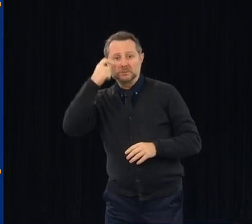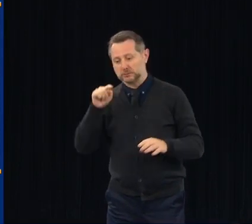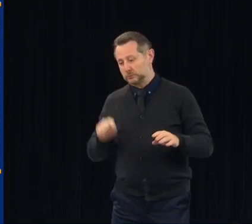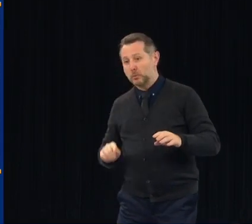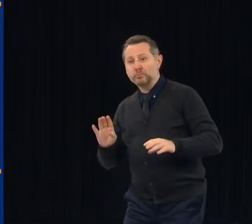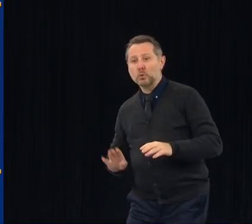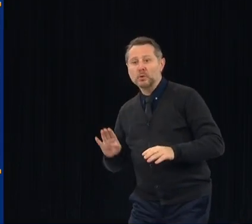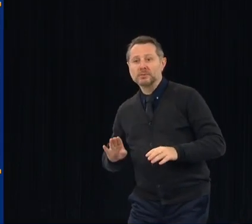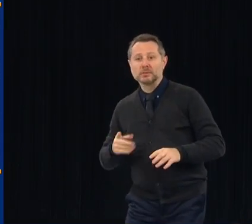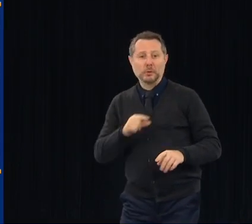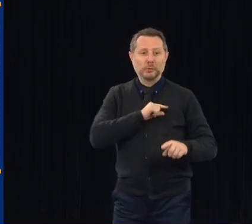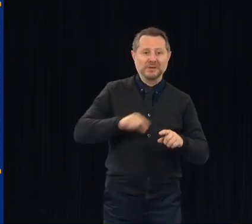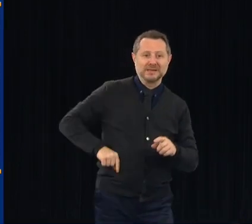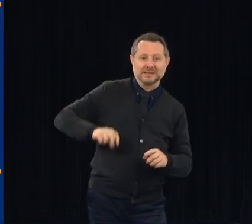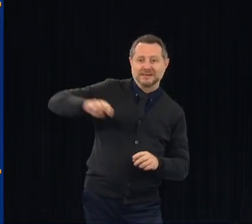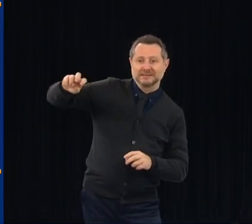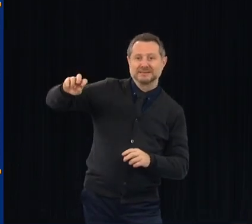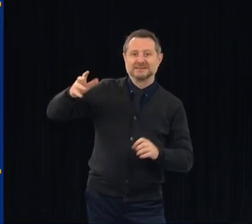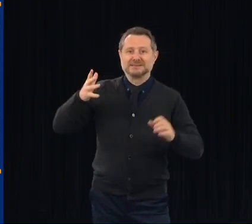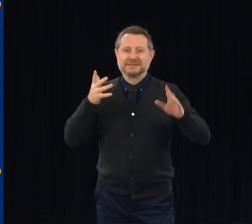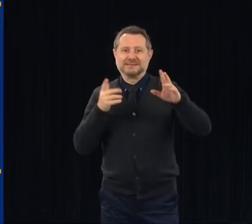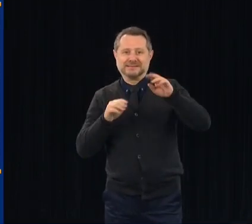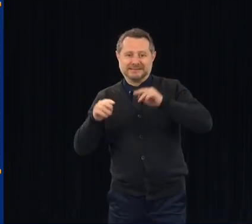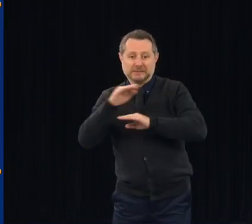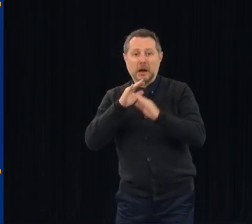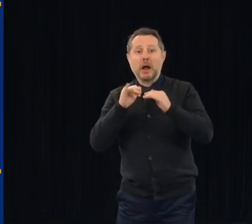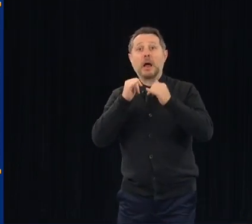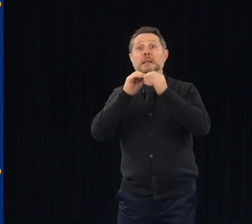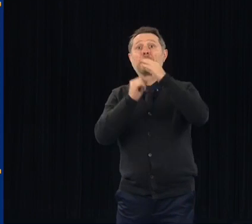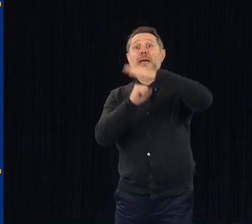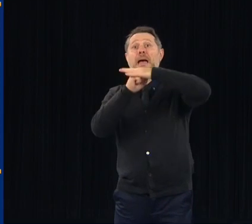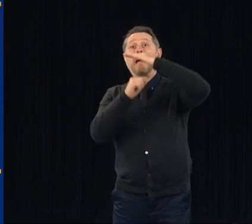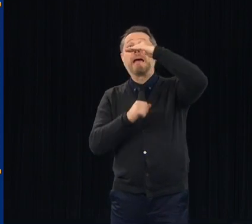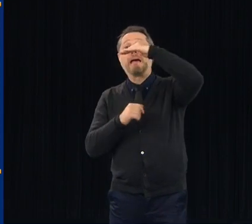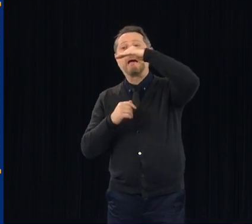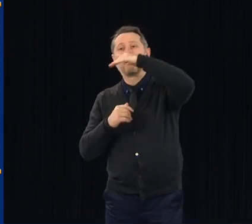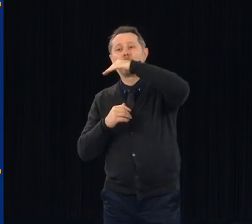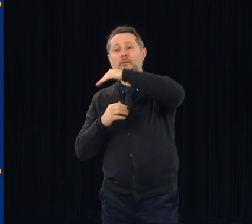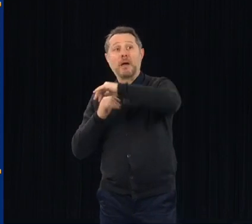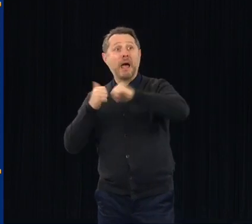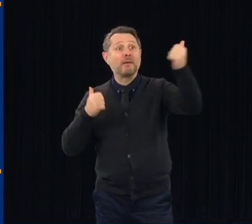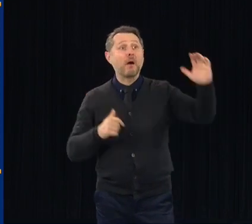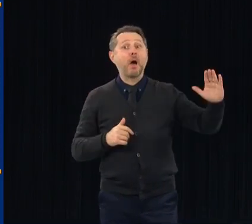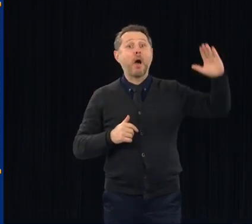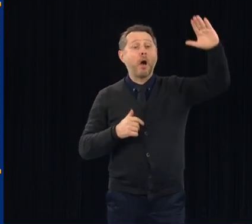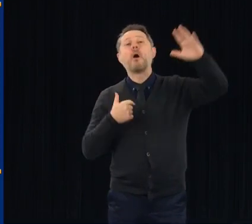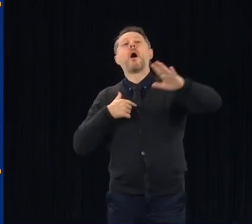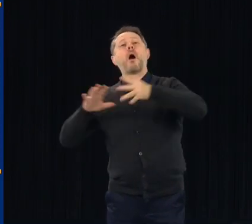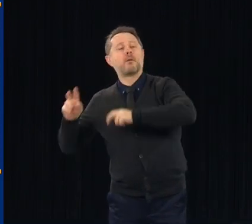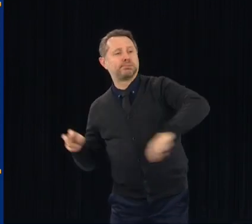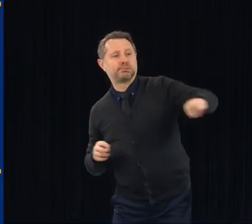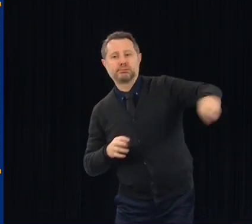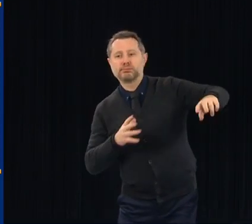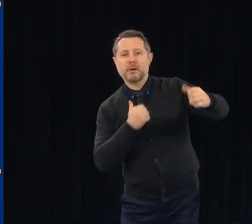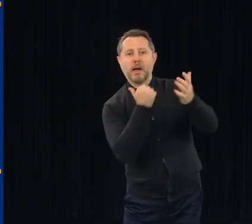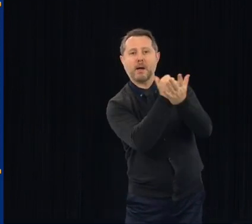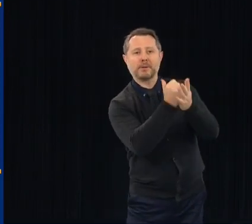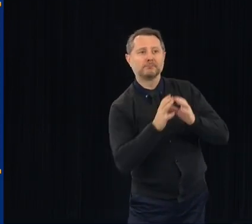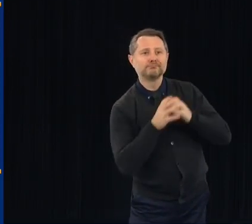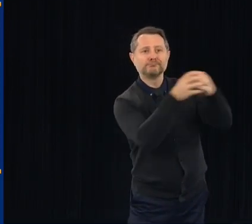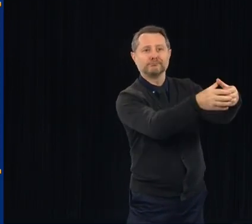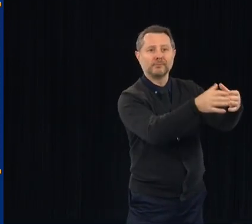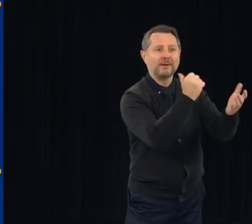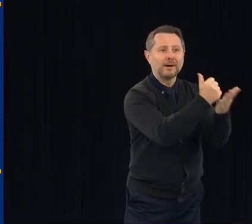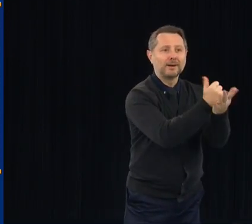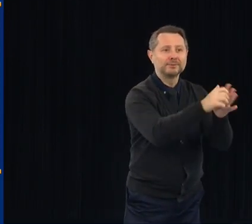Nassau, shift national resources and state resources from New York